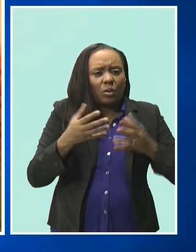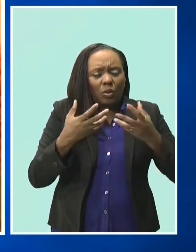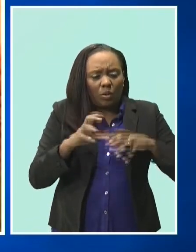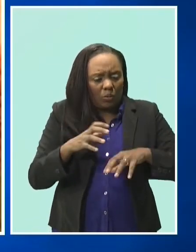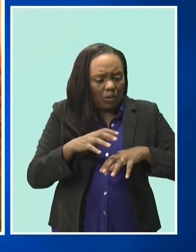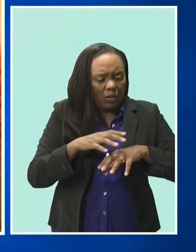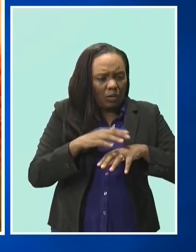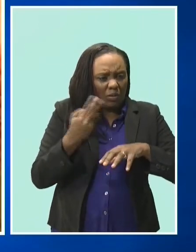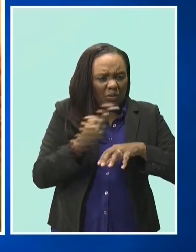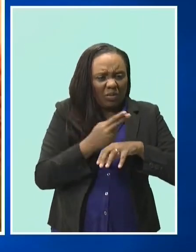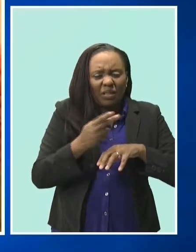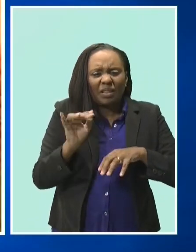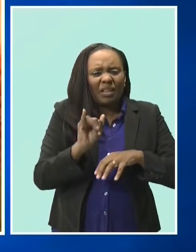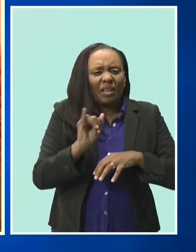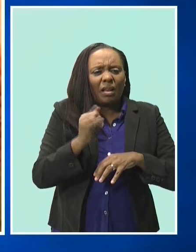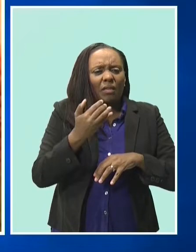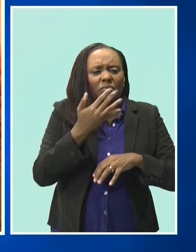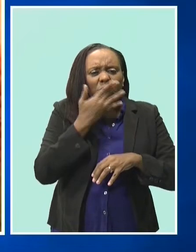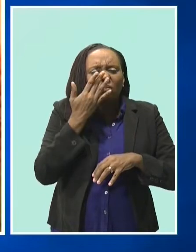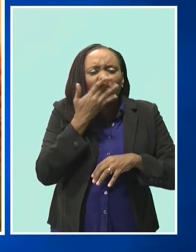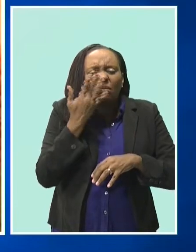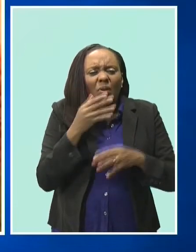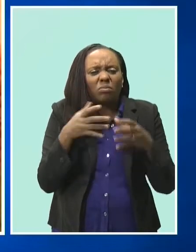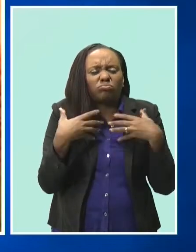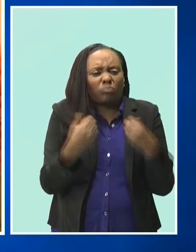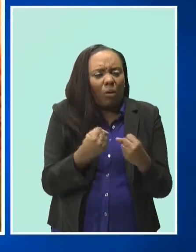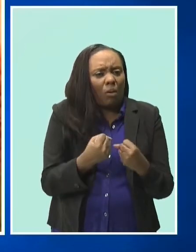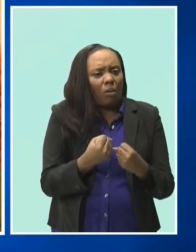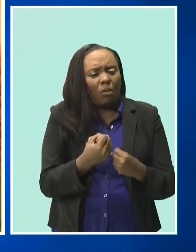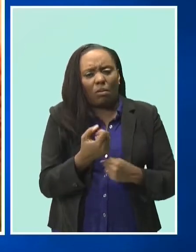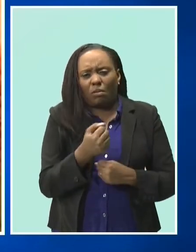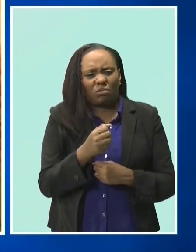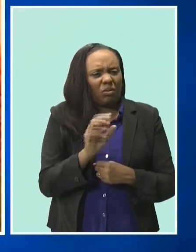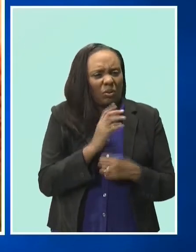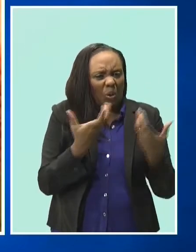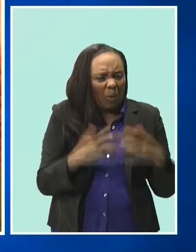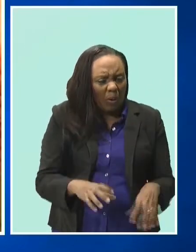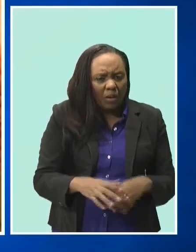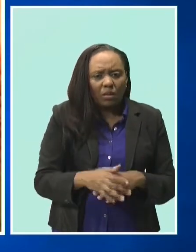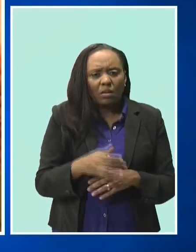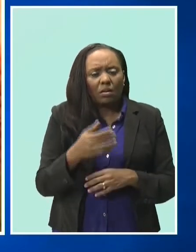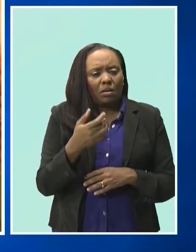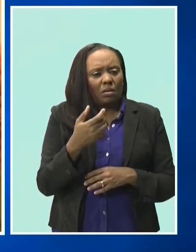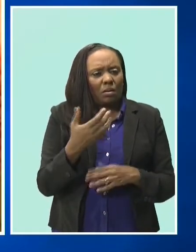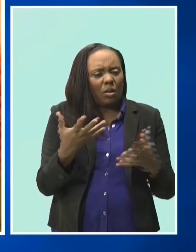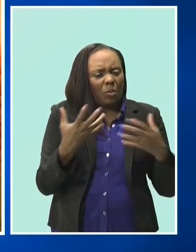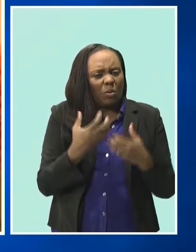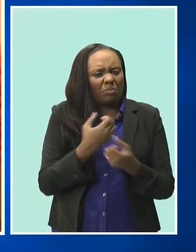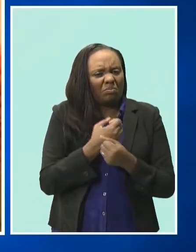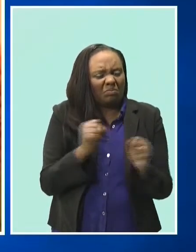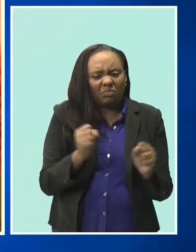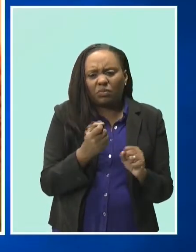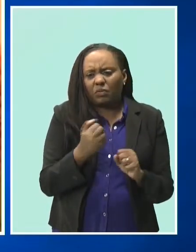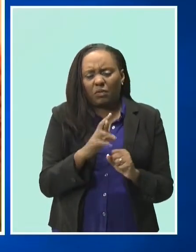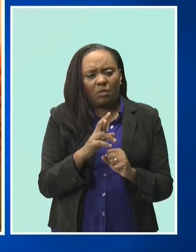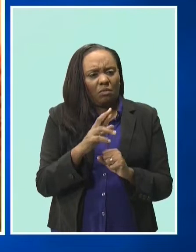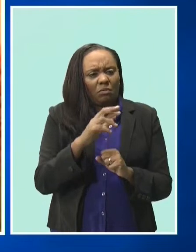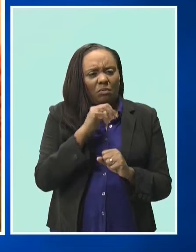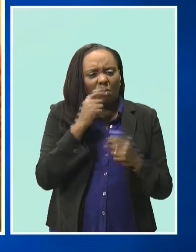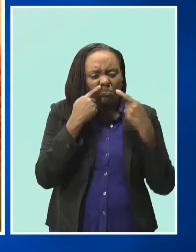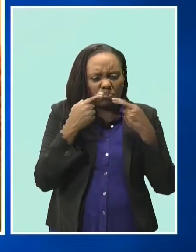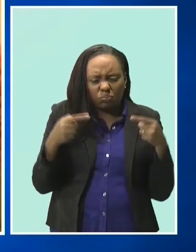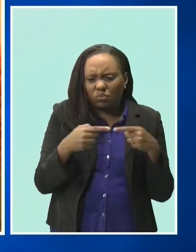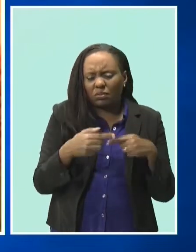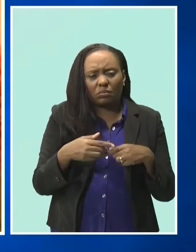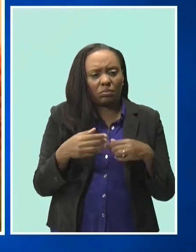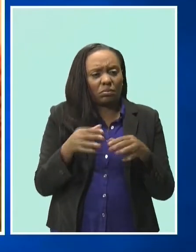in fragrances and also dyes and that sort of thing, or you want to use something that says hypoallergenic. There are